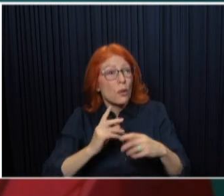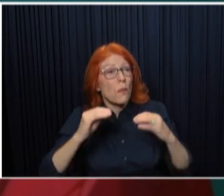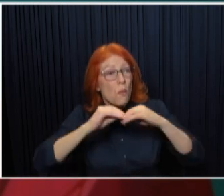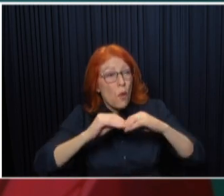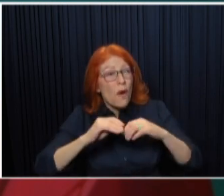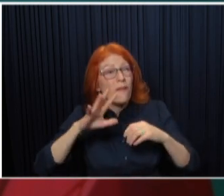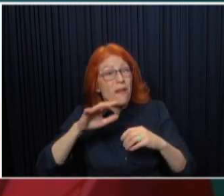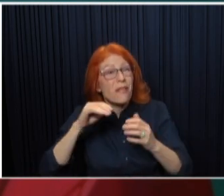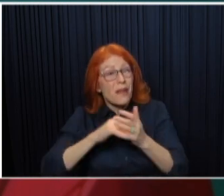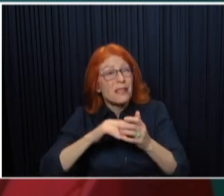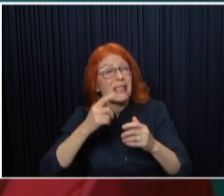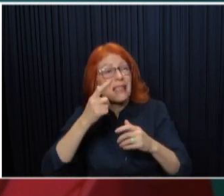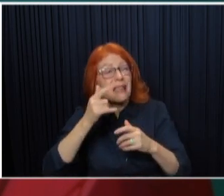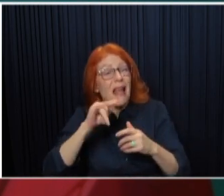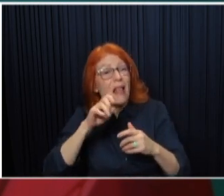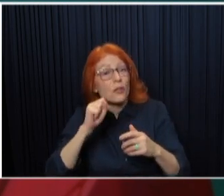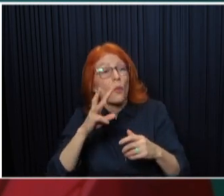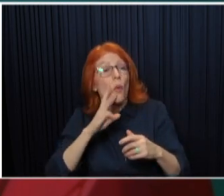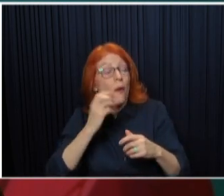370,000 gallons of water a day.